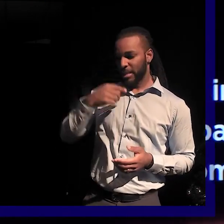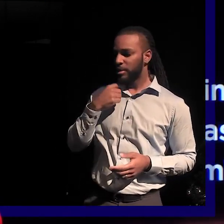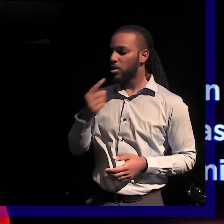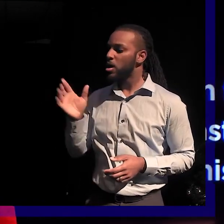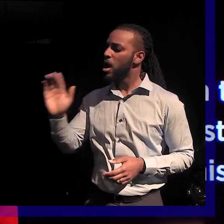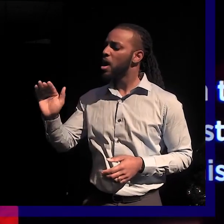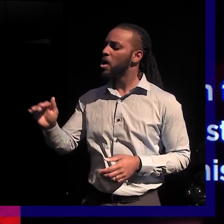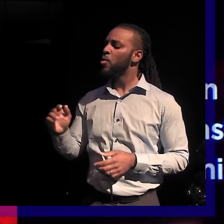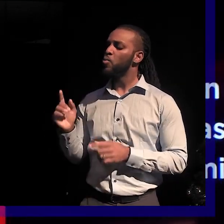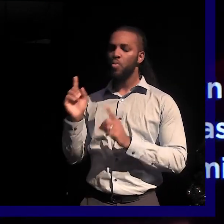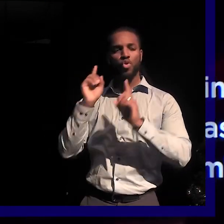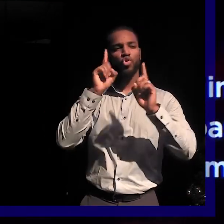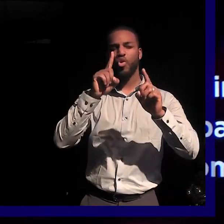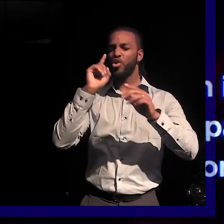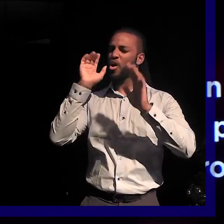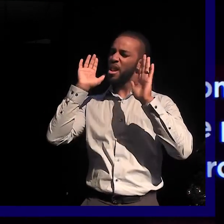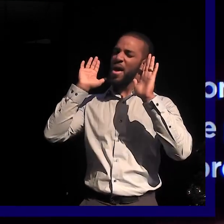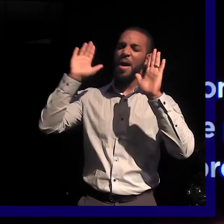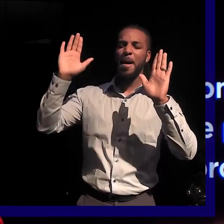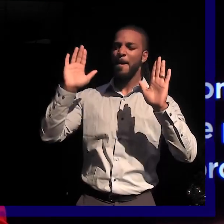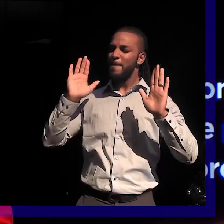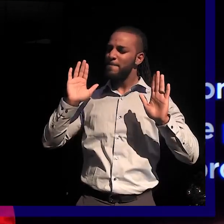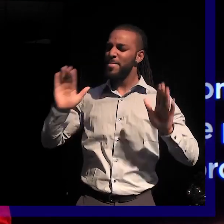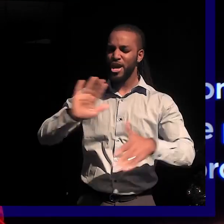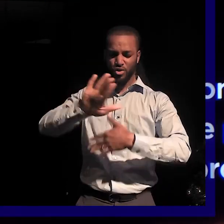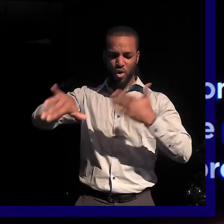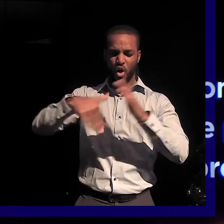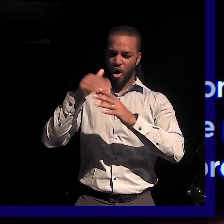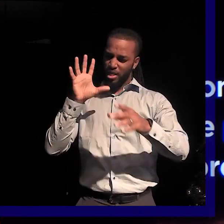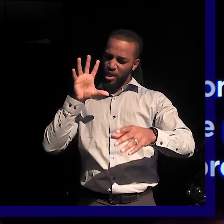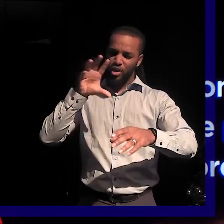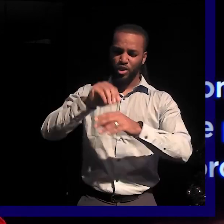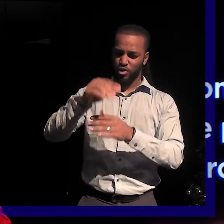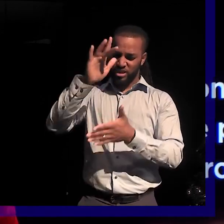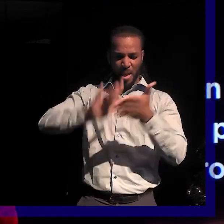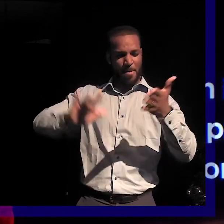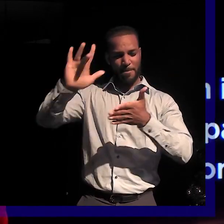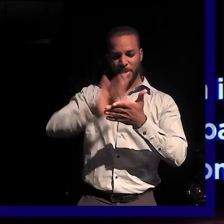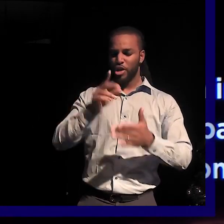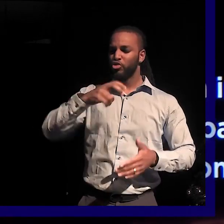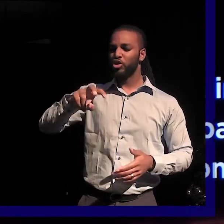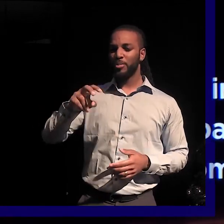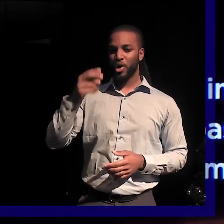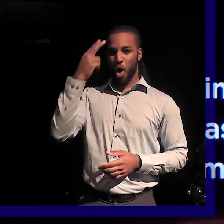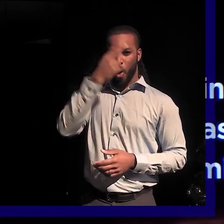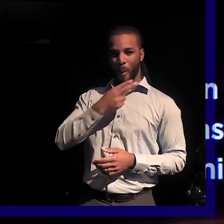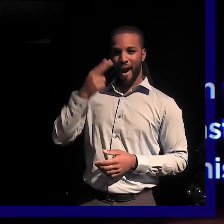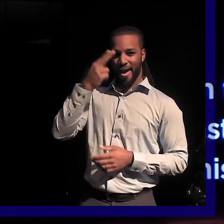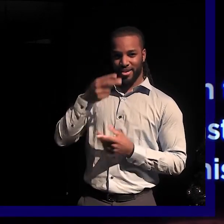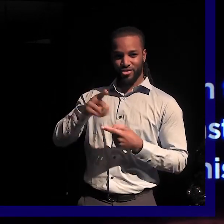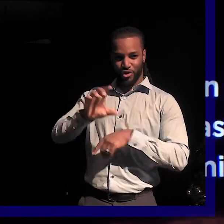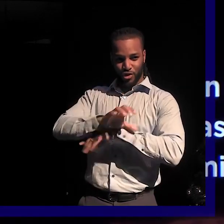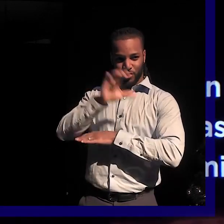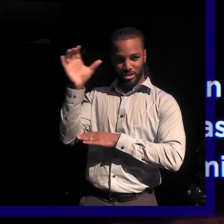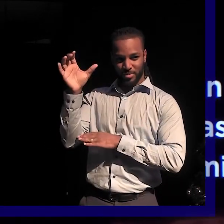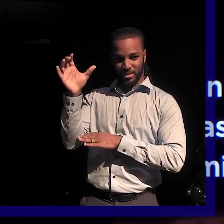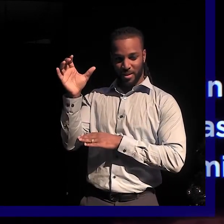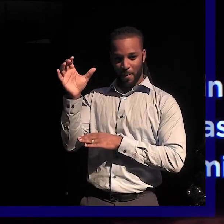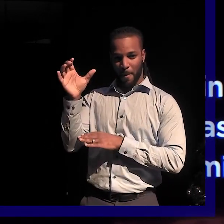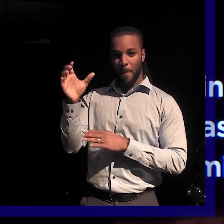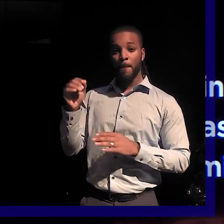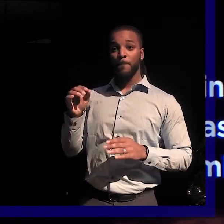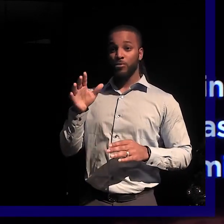we're going to take you on an amazing, all-inclusive, all-expense-paid trip to Hawaii at Christmas.